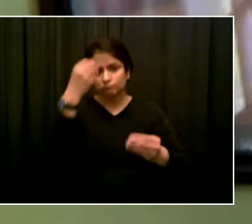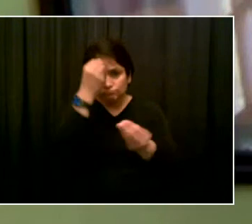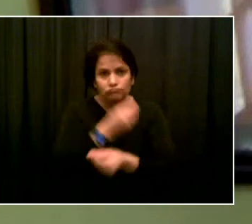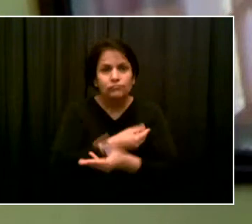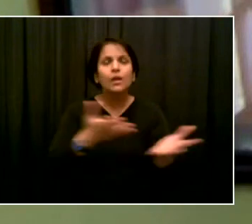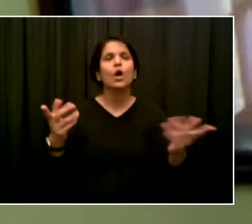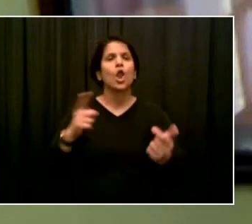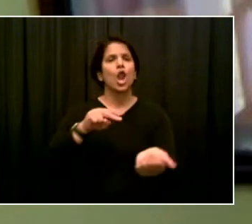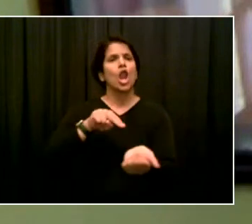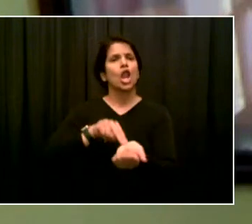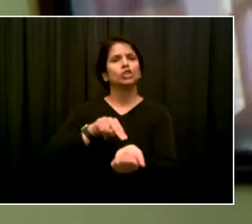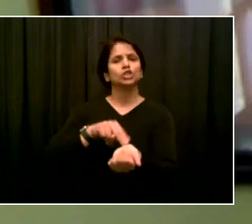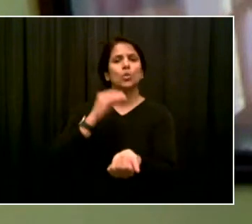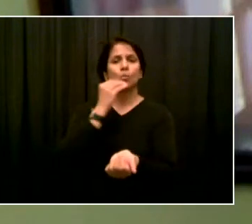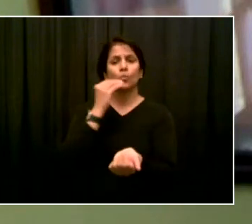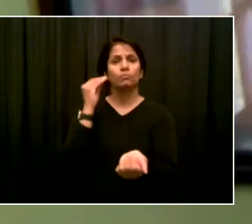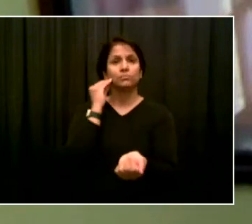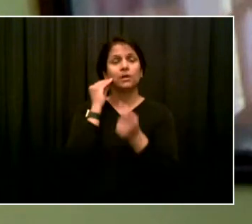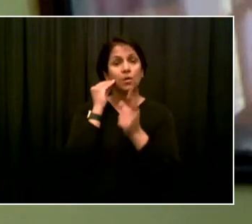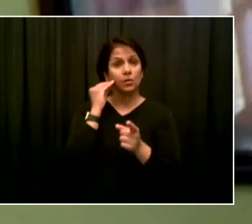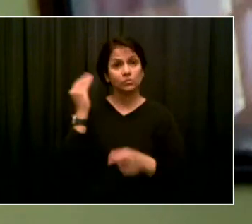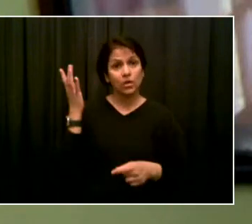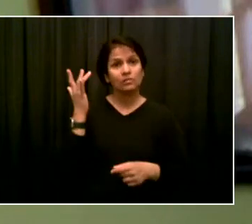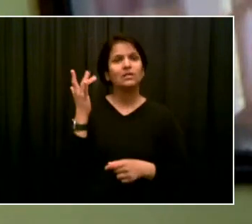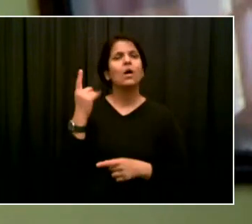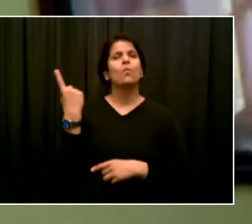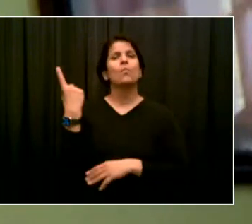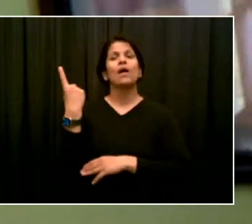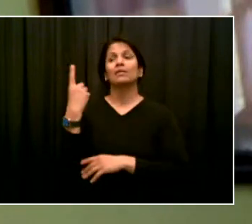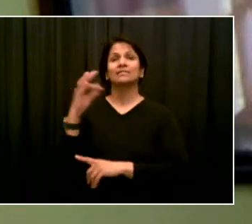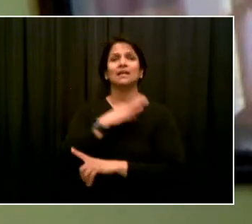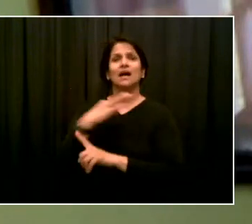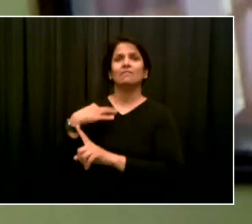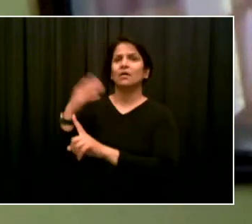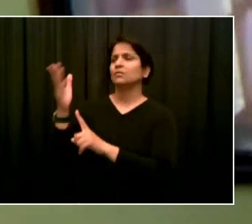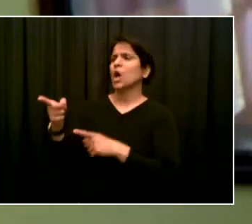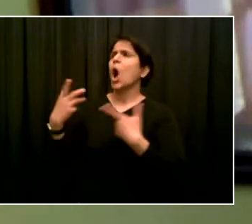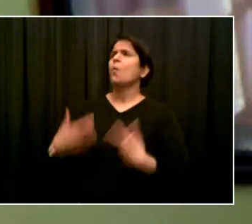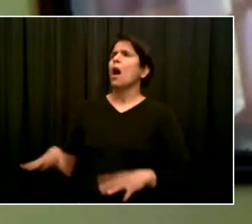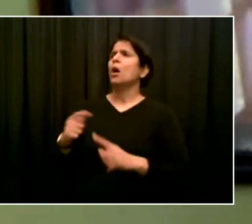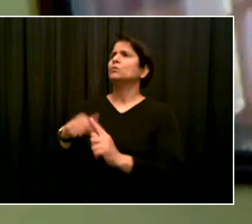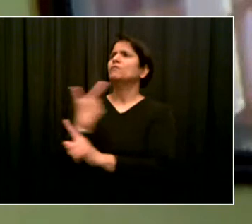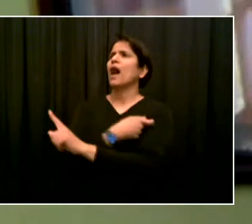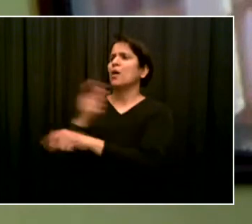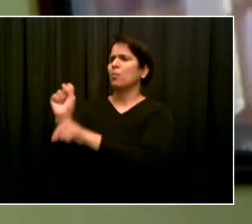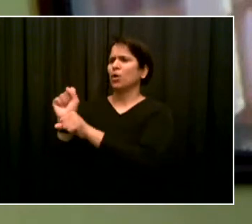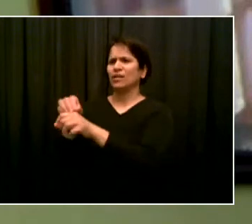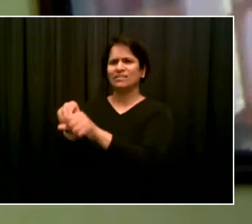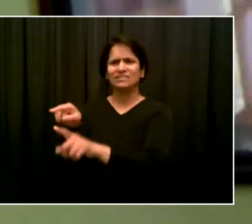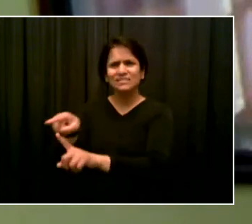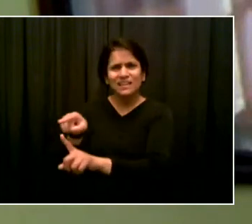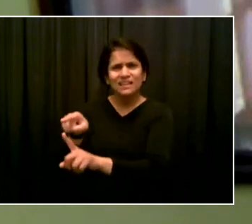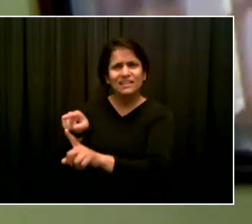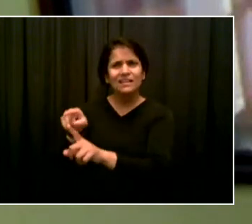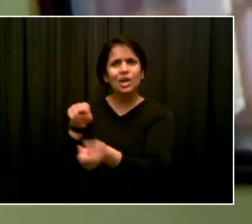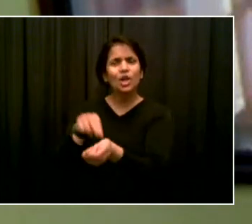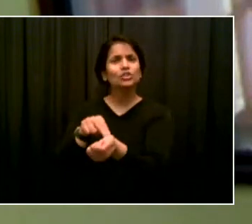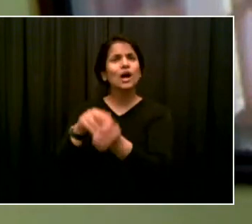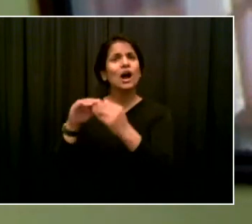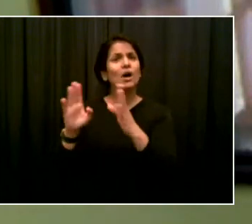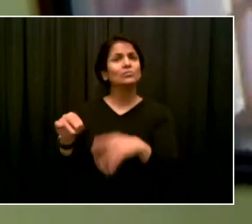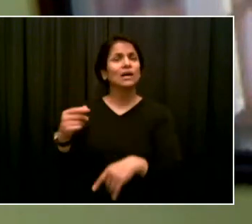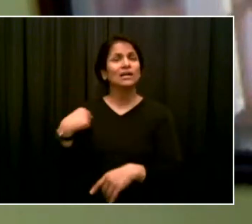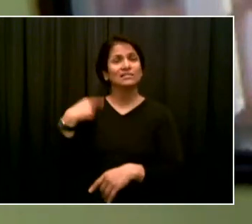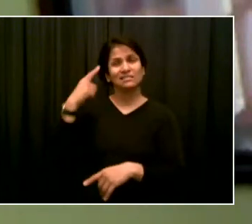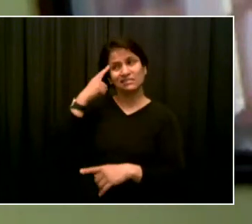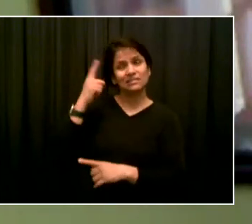time in the future where vaccination or proof of immunity and or proof of infection have to be established as well. We're